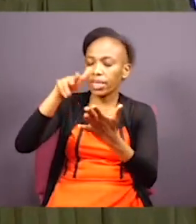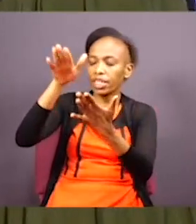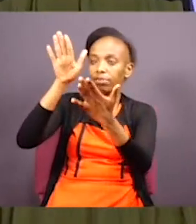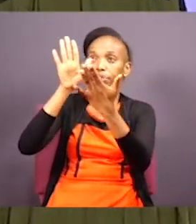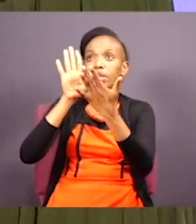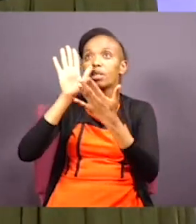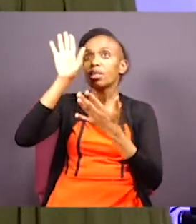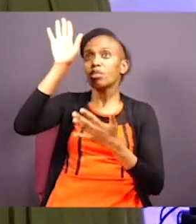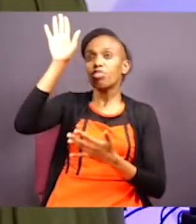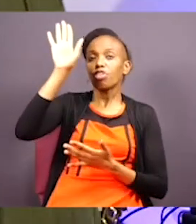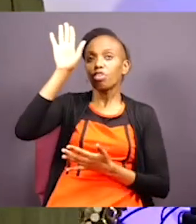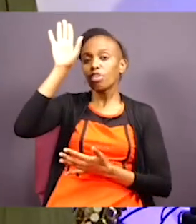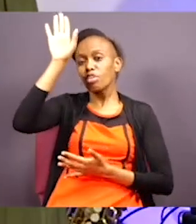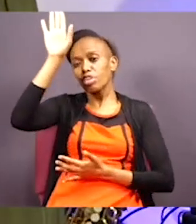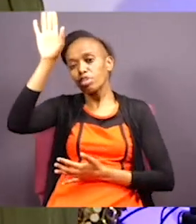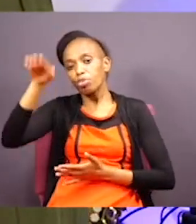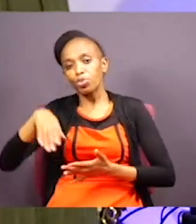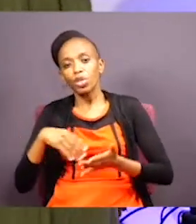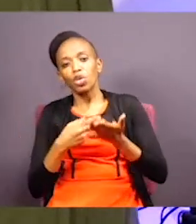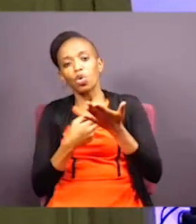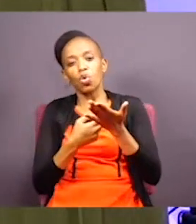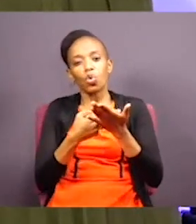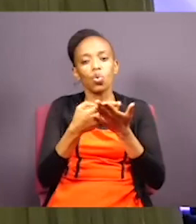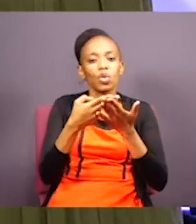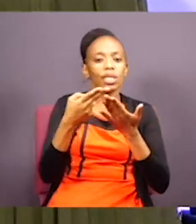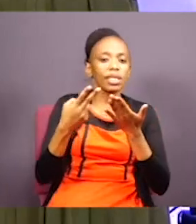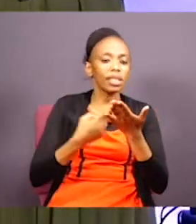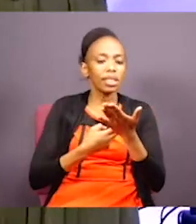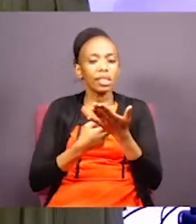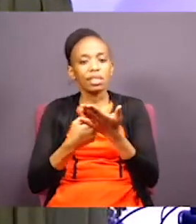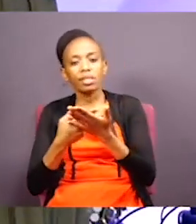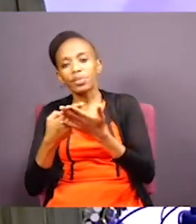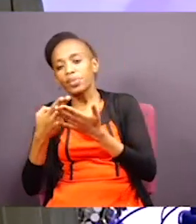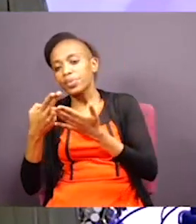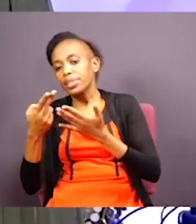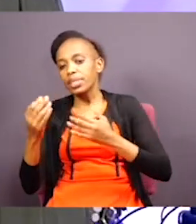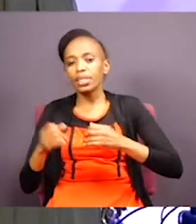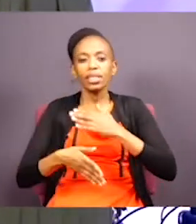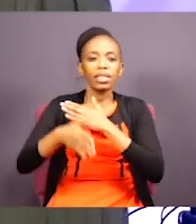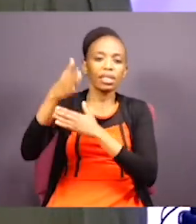stand before you, holy, holy.